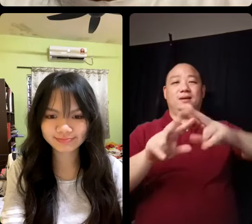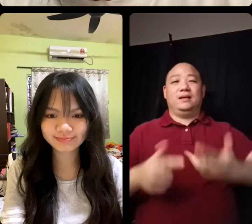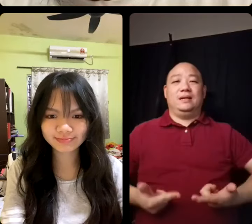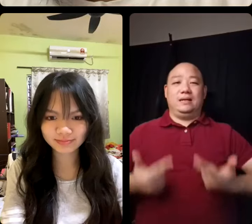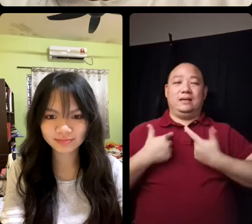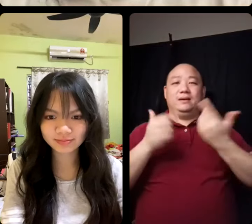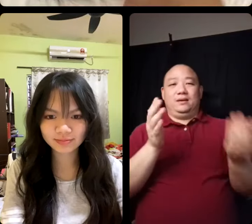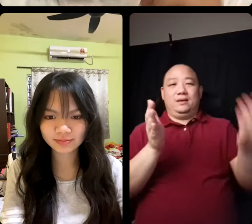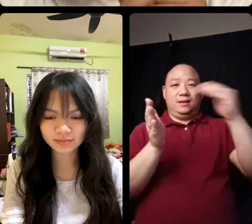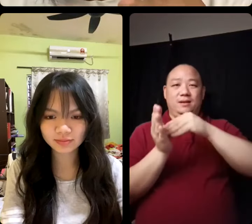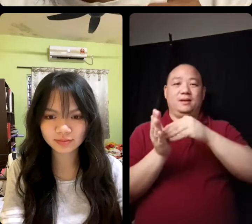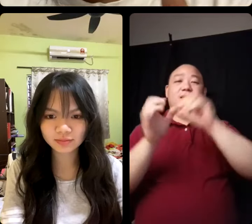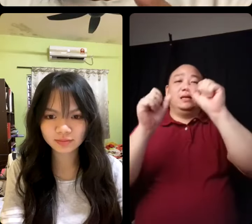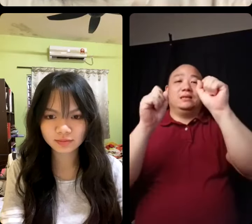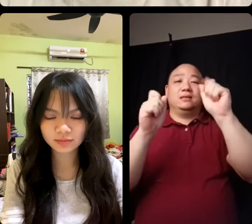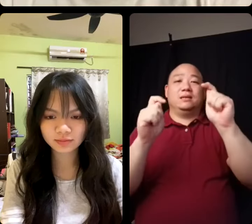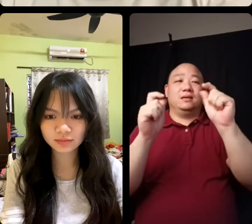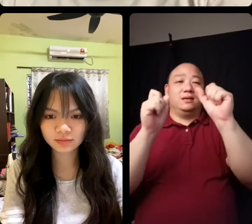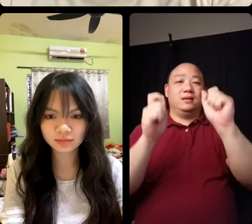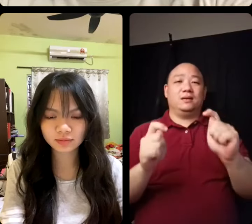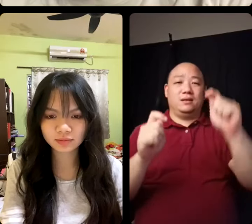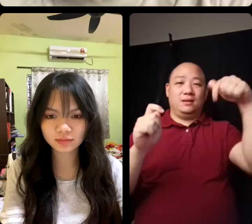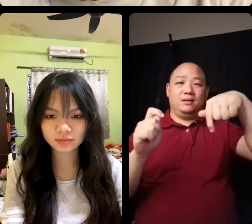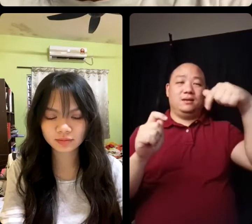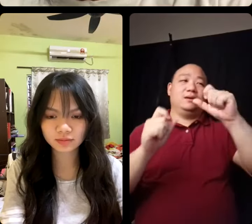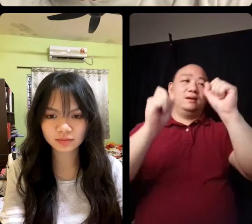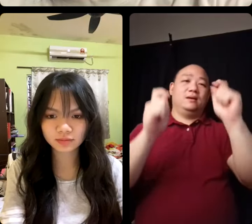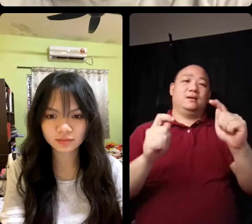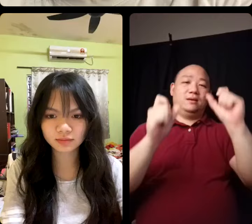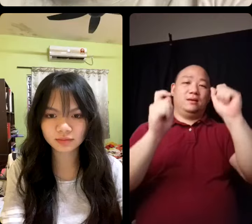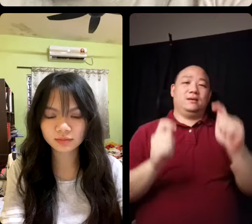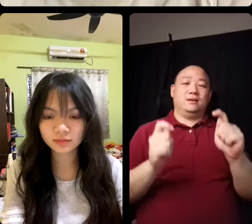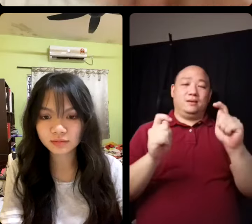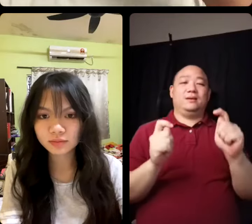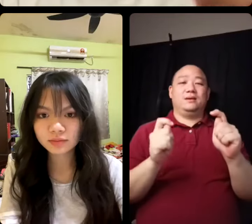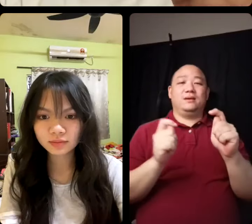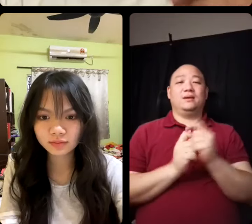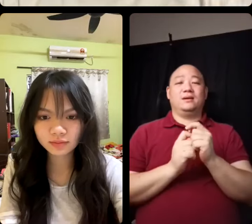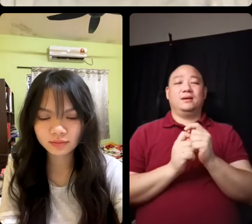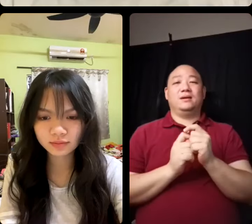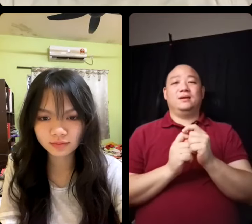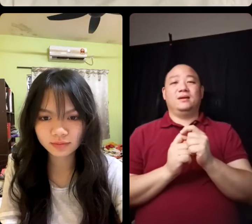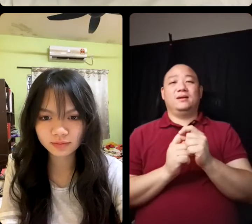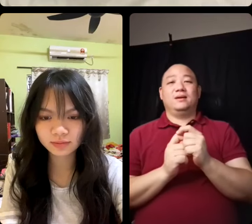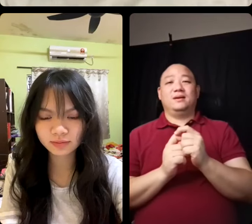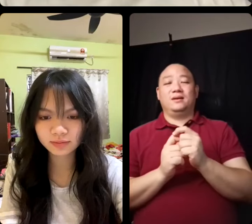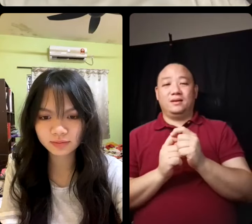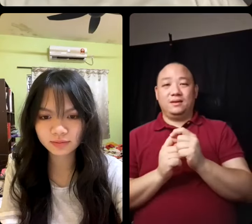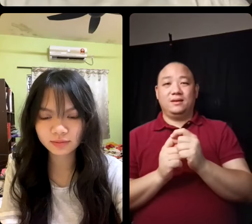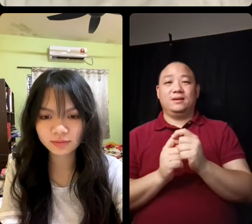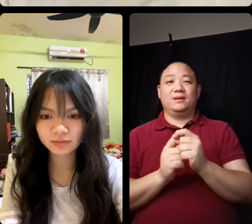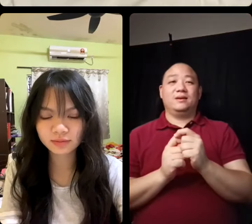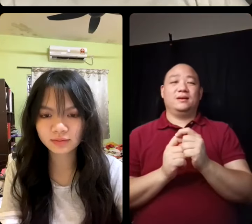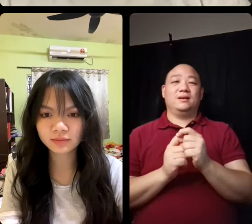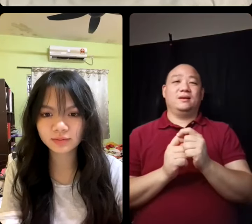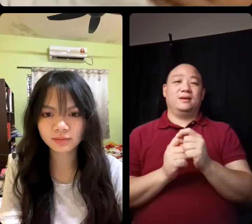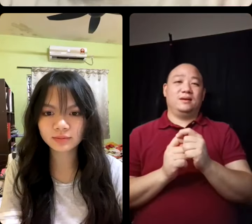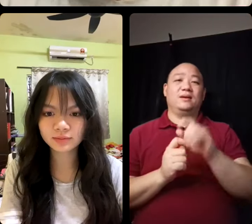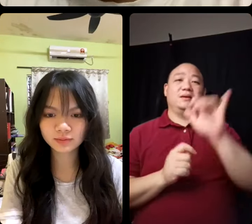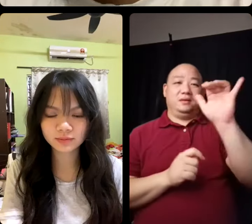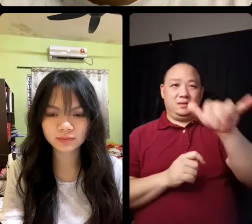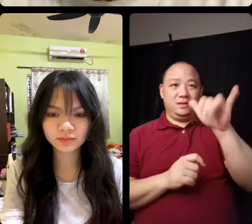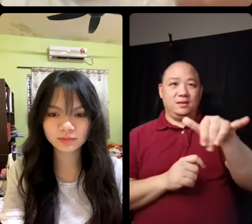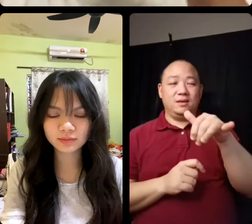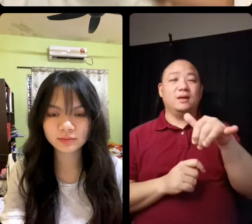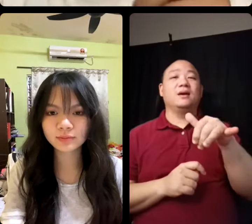us. Oh, I see Fahana here shared on an app, right? GG Notes. So yes, everyone, check out whatever that your friends are sharing